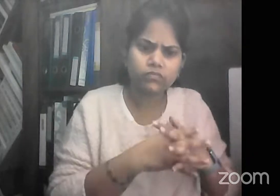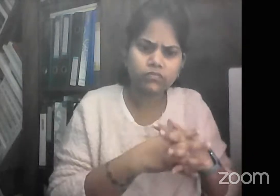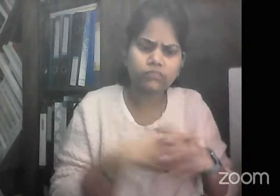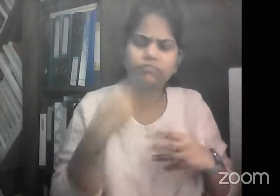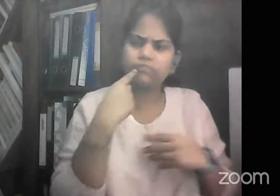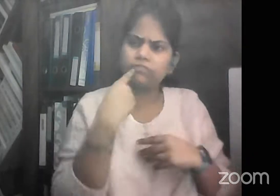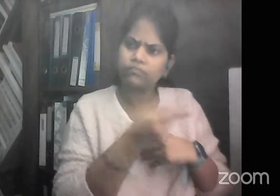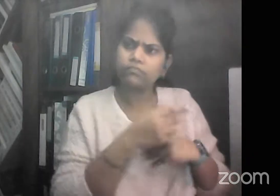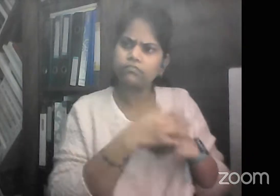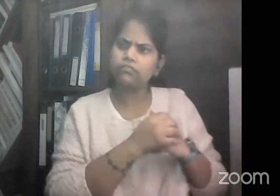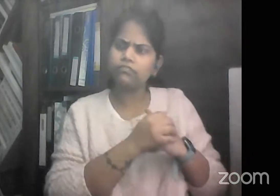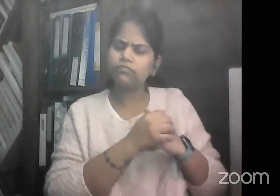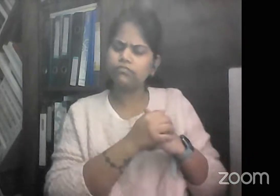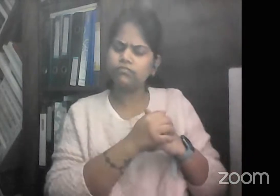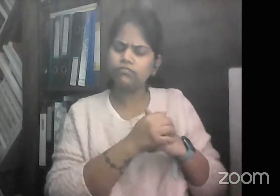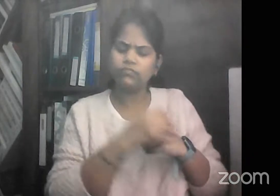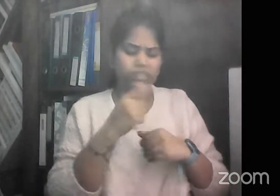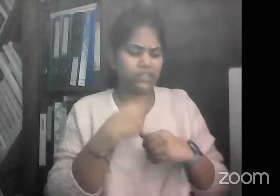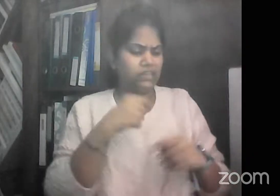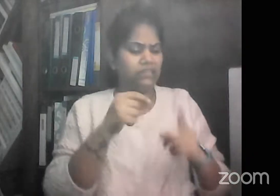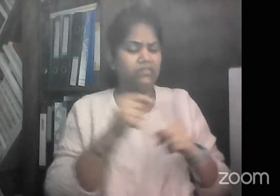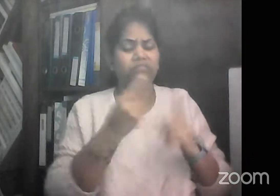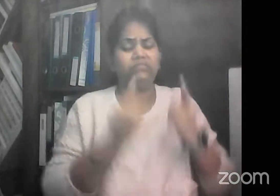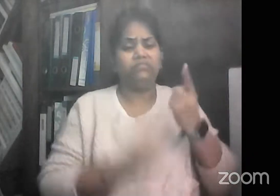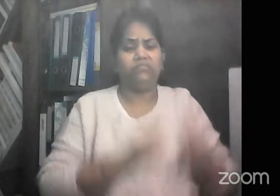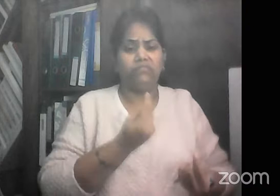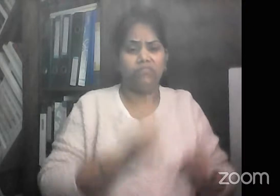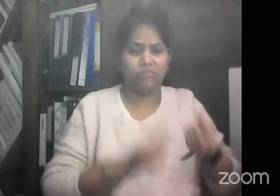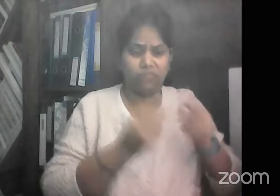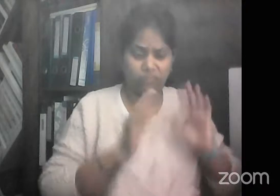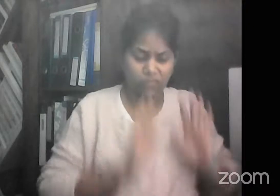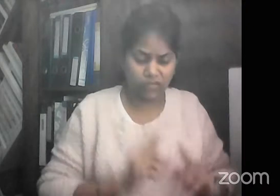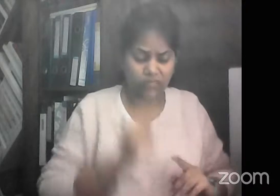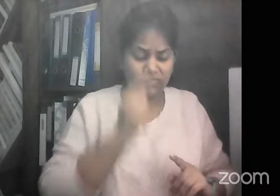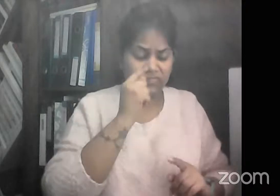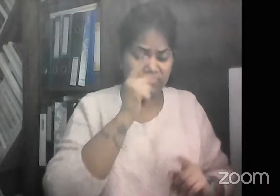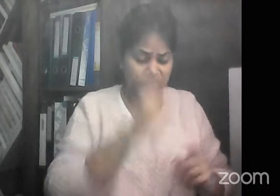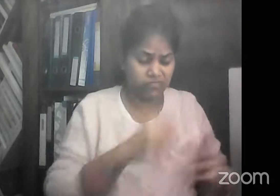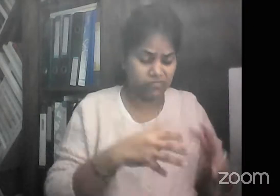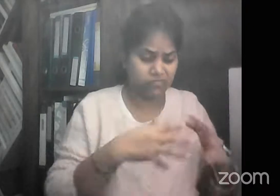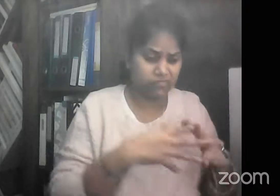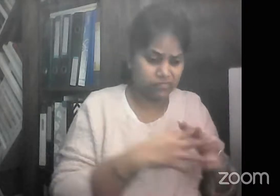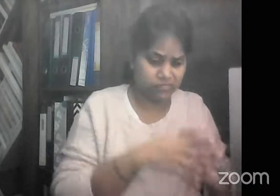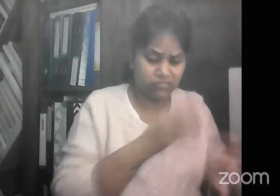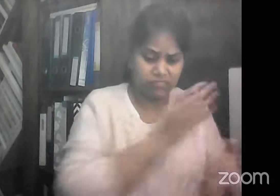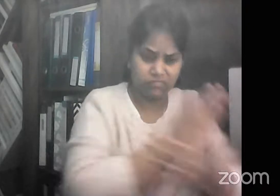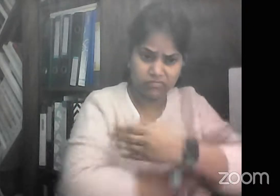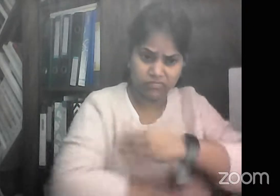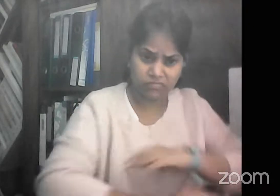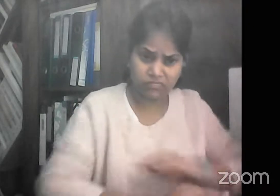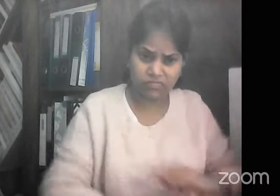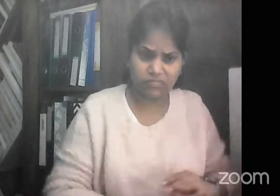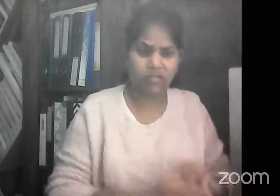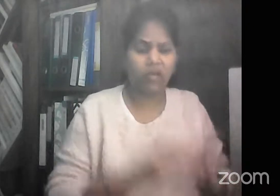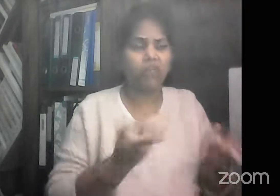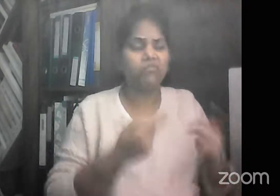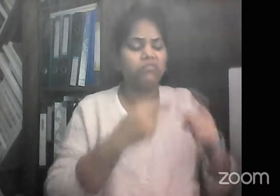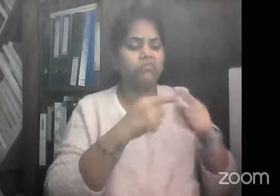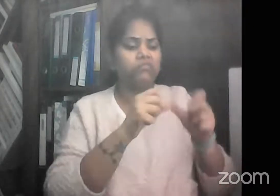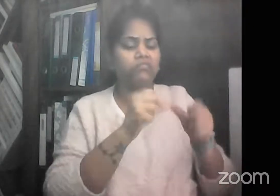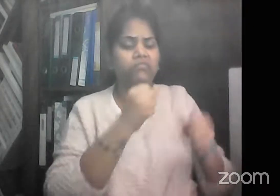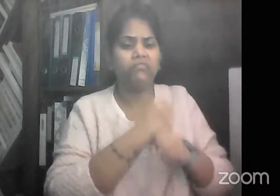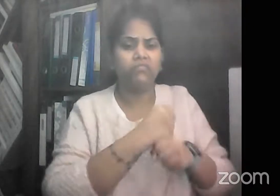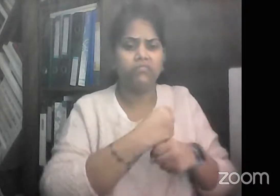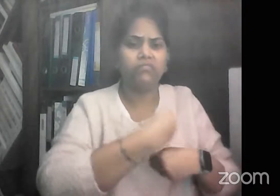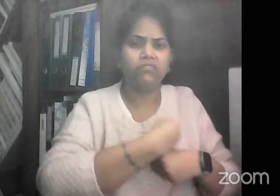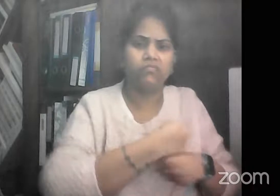there's a politics of branding women with disability or creating the tag, and this tag can be